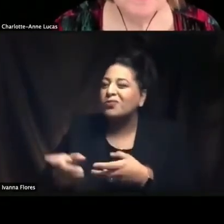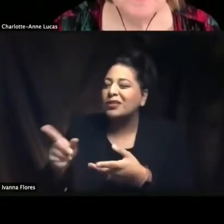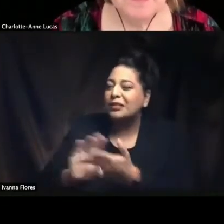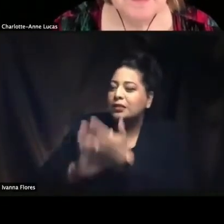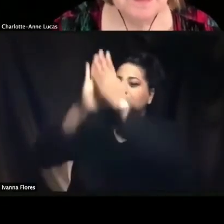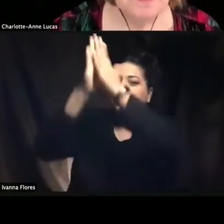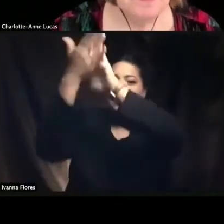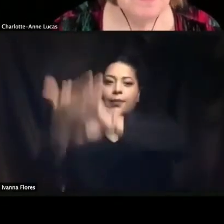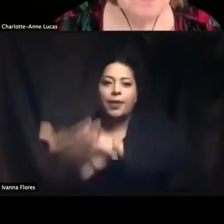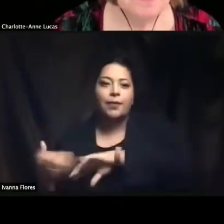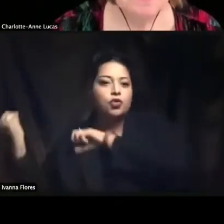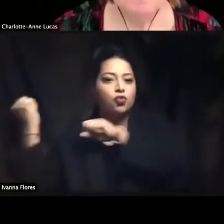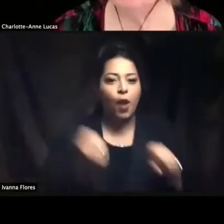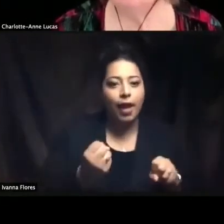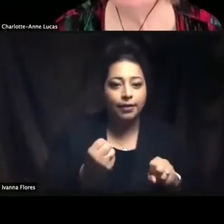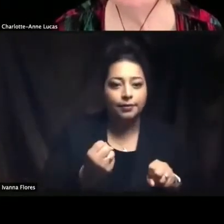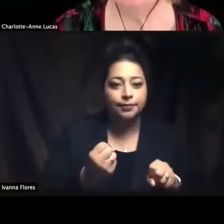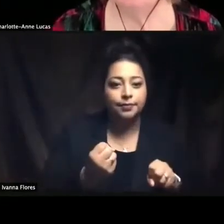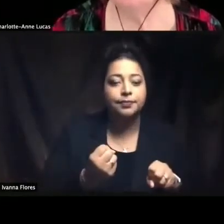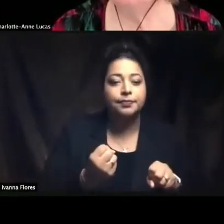as their best assets.